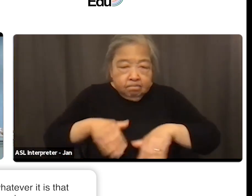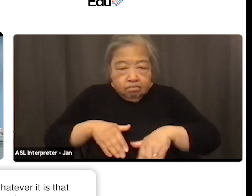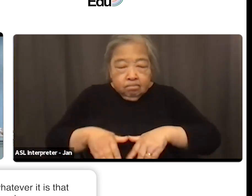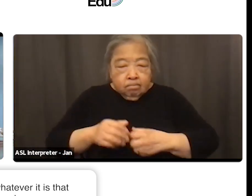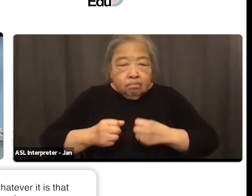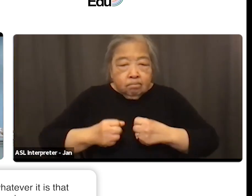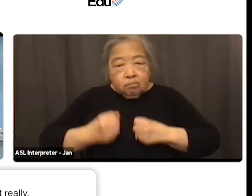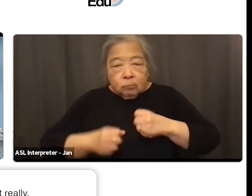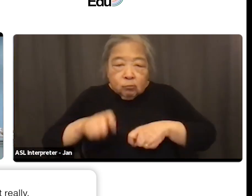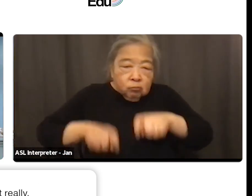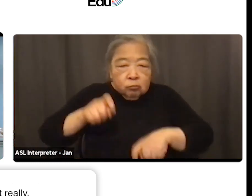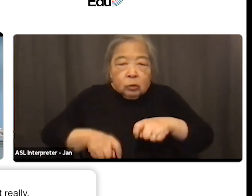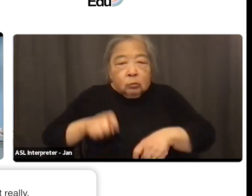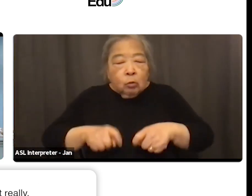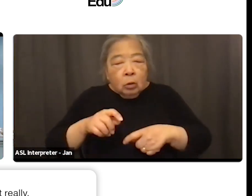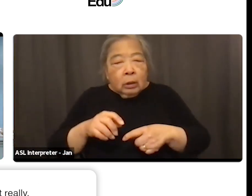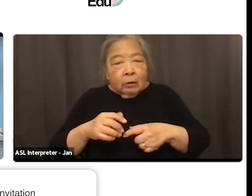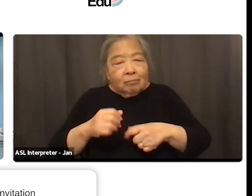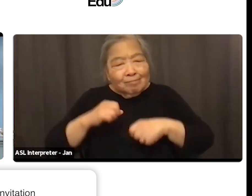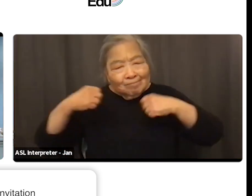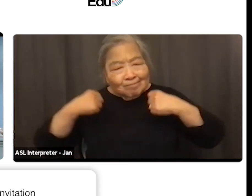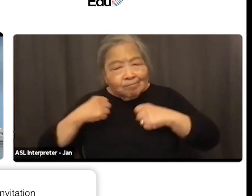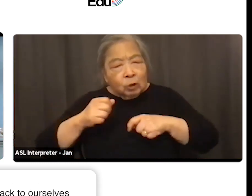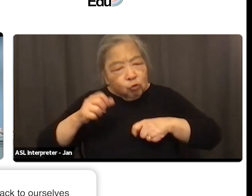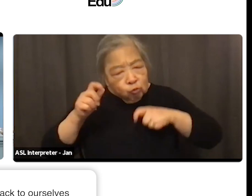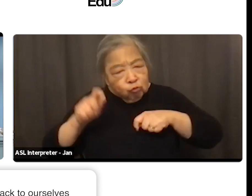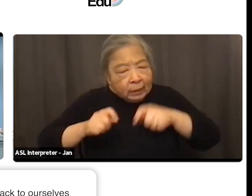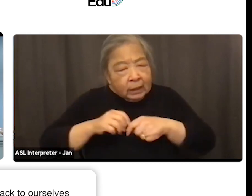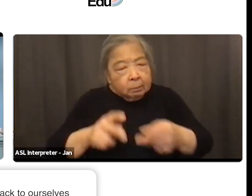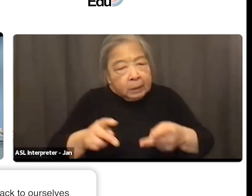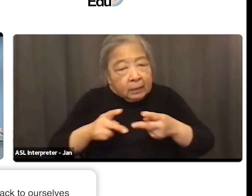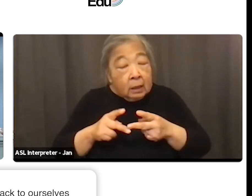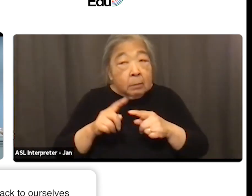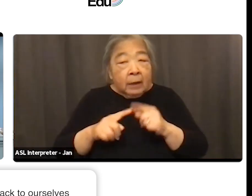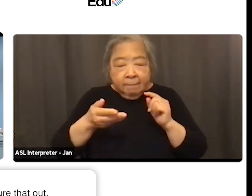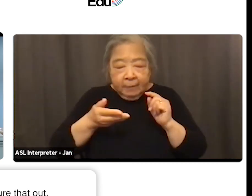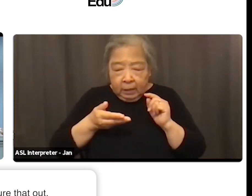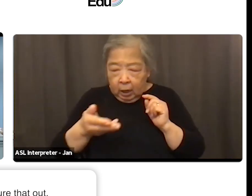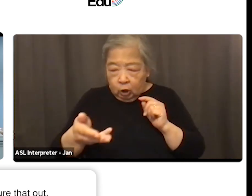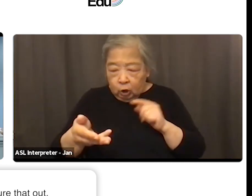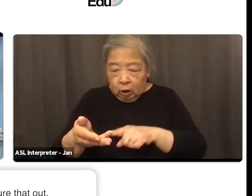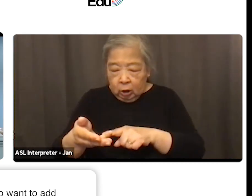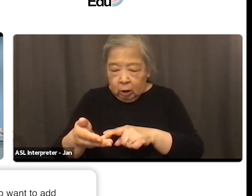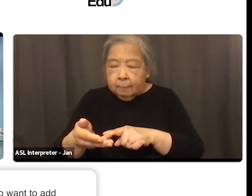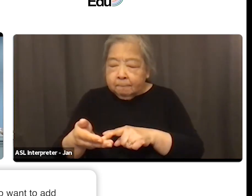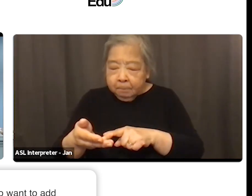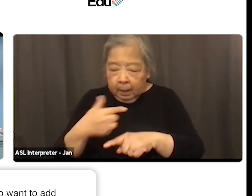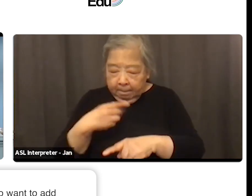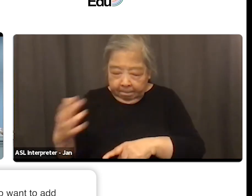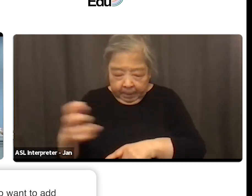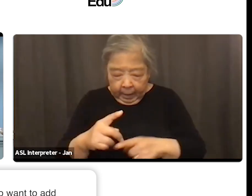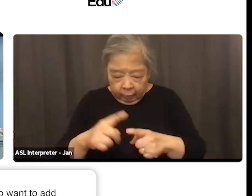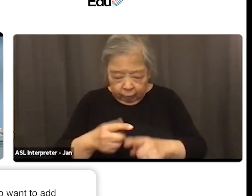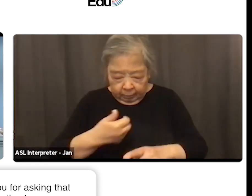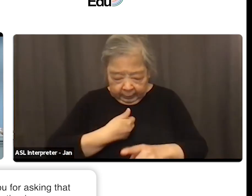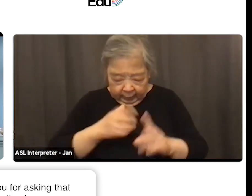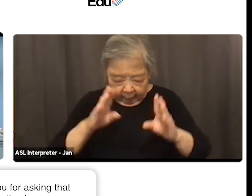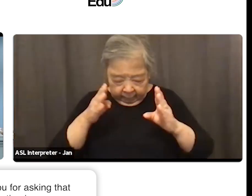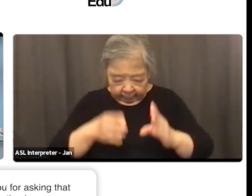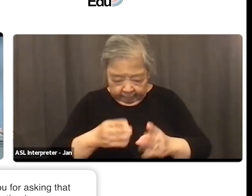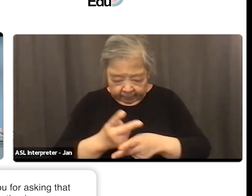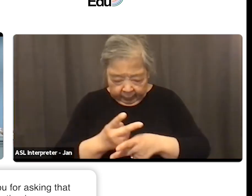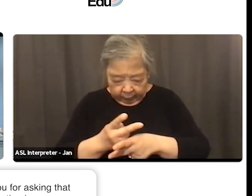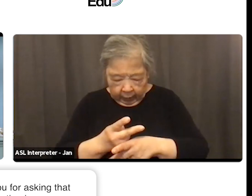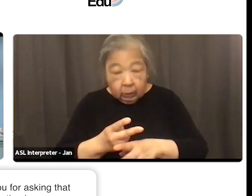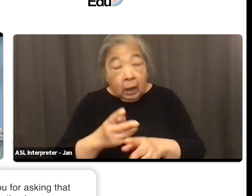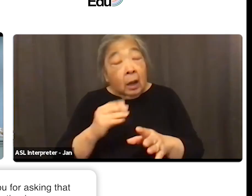Whatever it is that you do, but really the invitation is to come back to ourselves and figure that out. And I also want to add, Carolina, and thank you